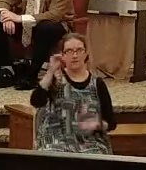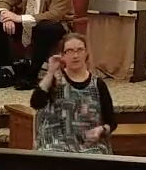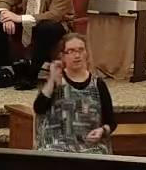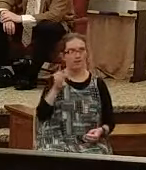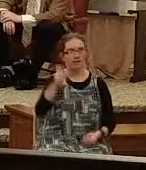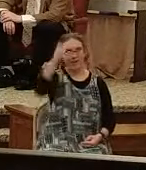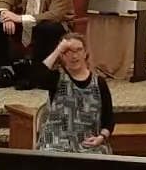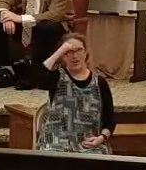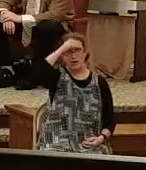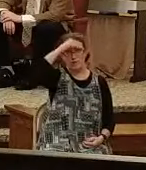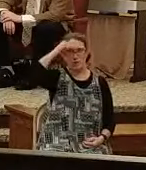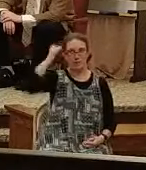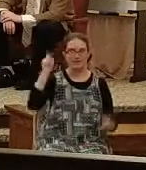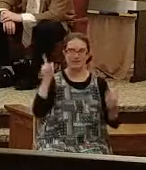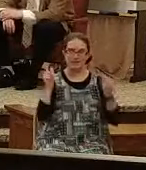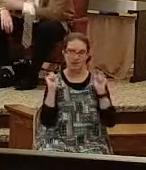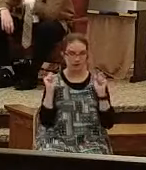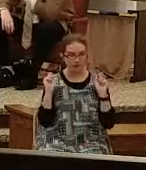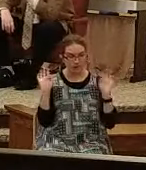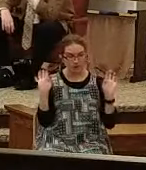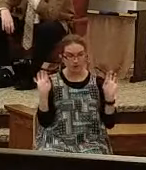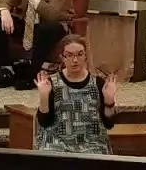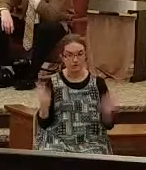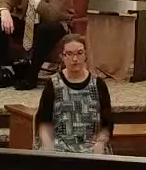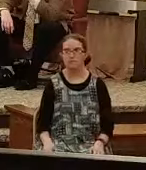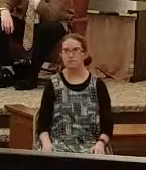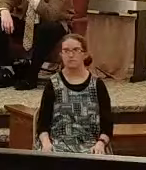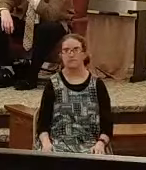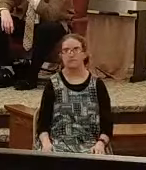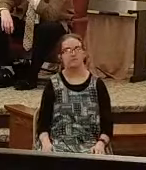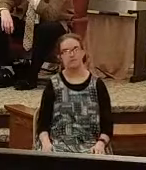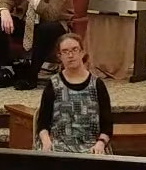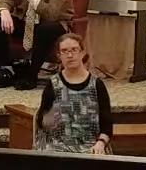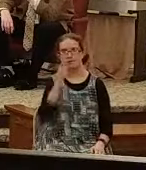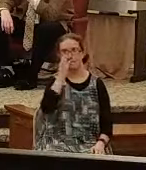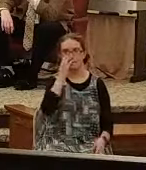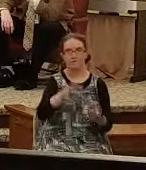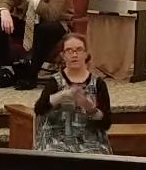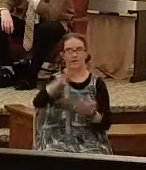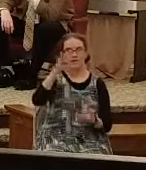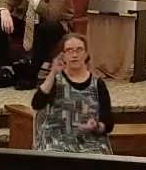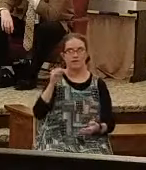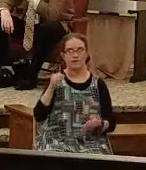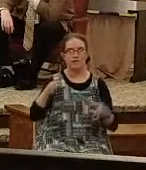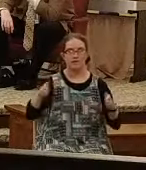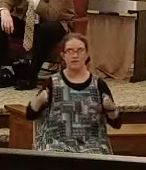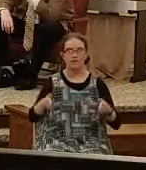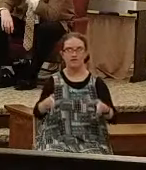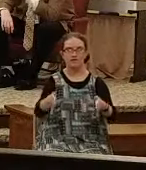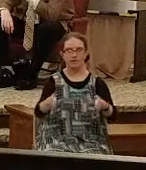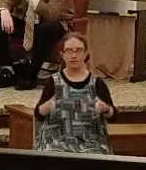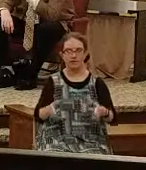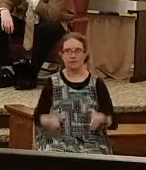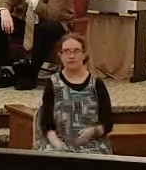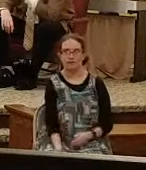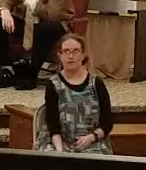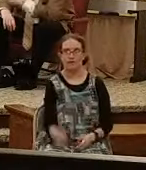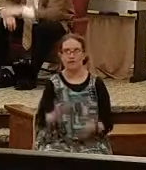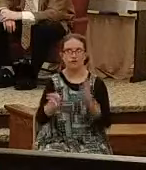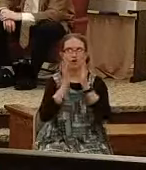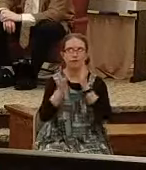the anointing there. And all of a sudden, and you go and you find them somewhere on a street corner somewhere or something. And you